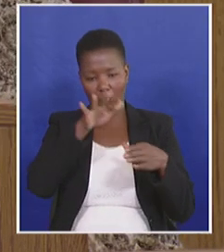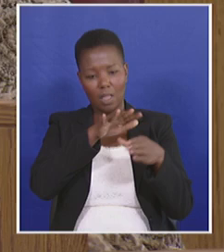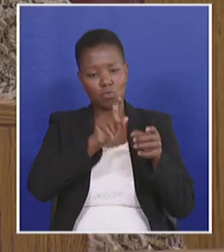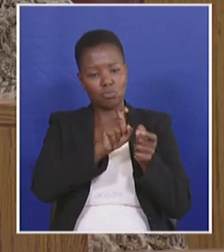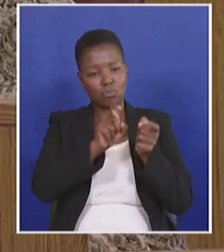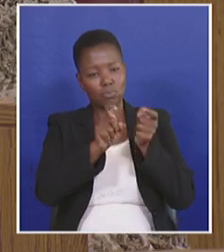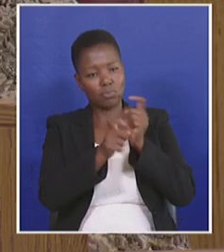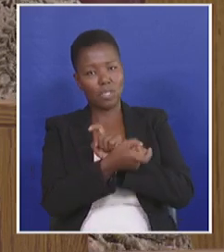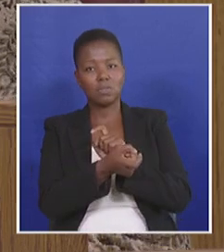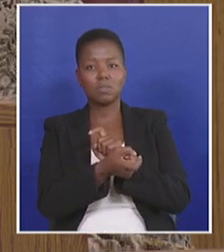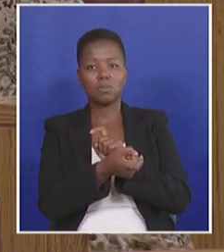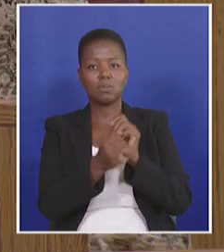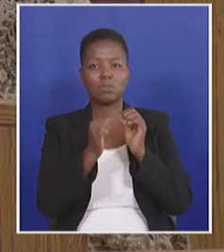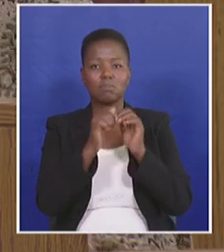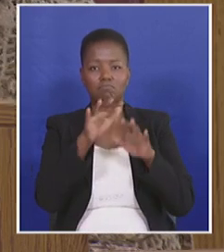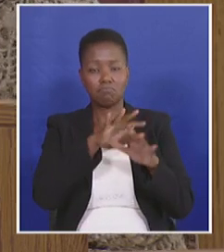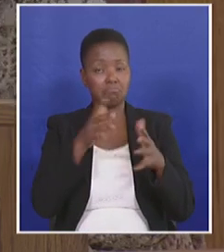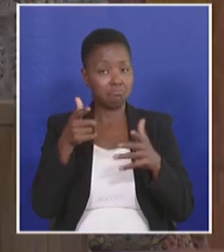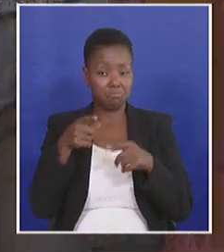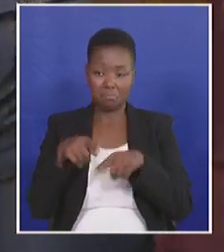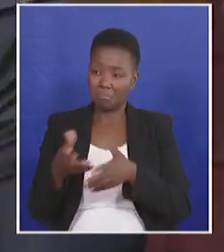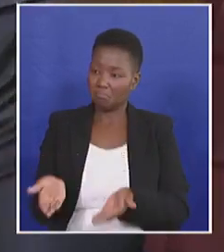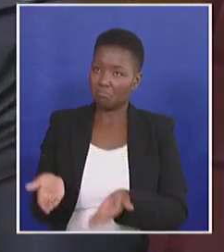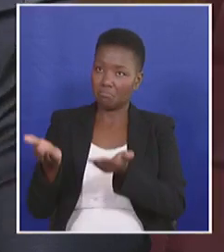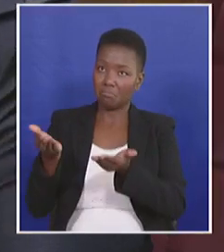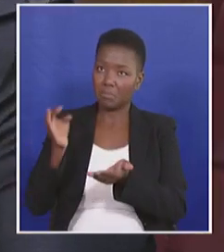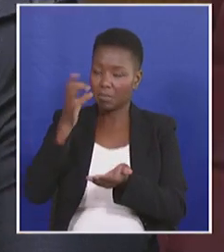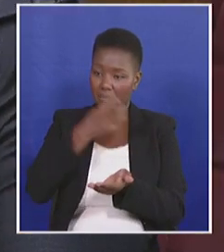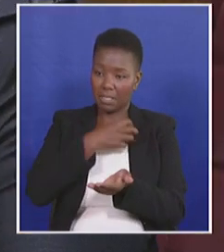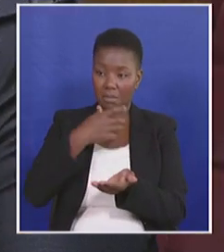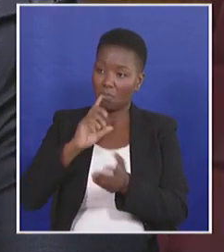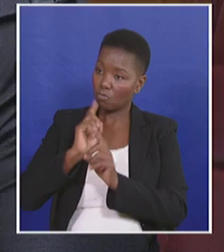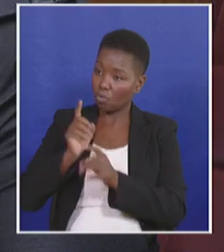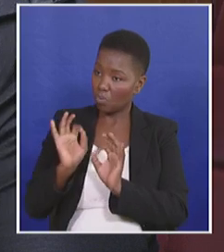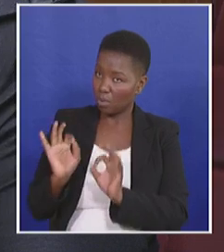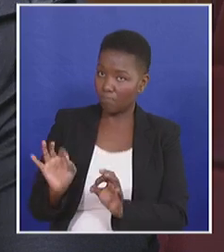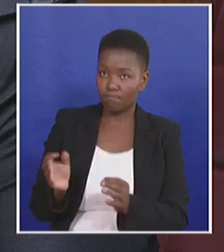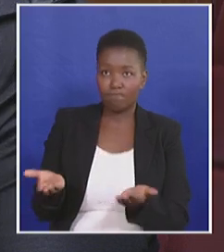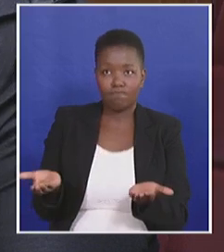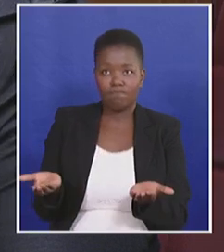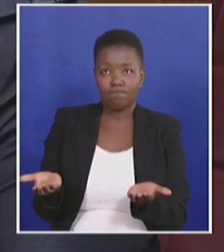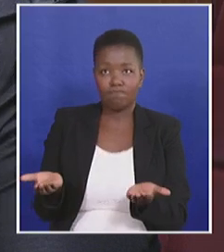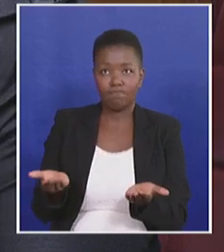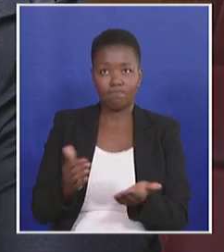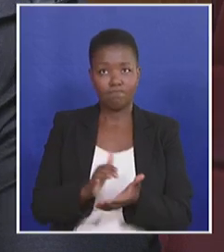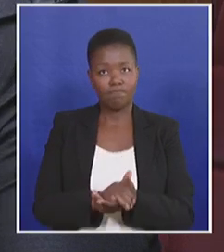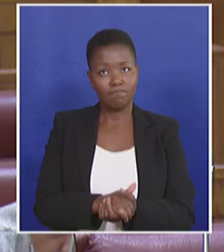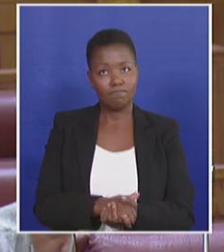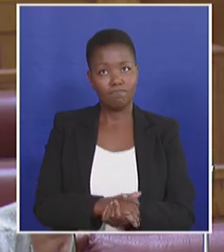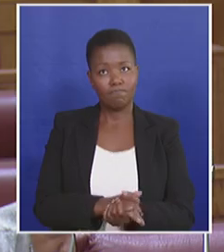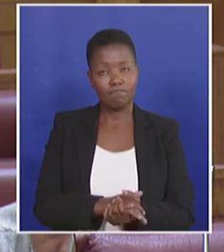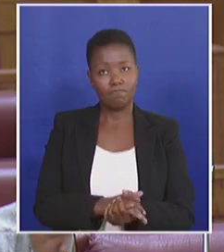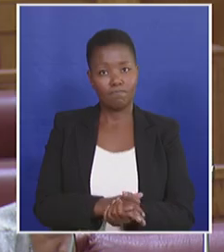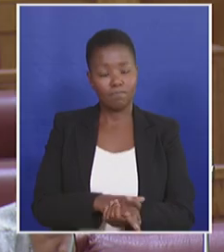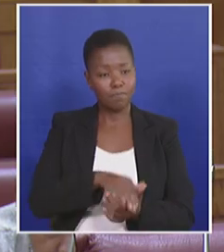the police. So it is up to you, Minister, if my understanding is correct of the supplementary. Okay. No, thank you